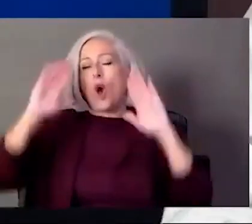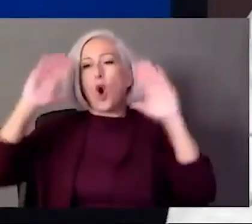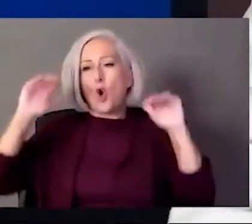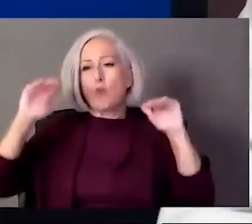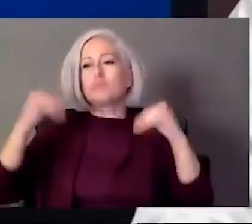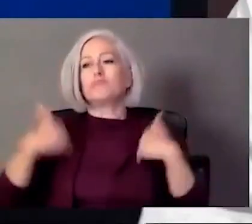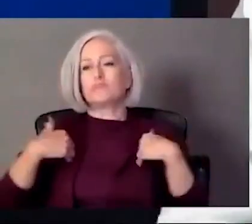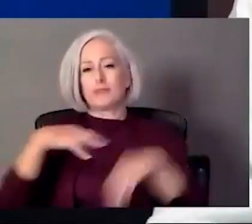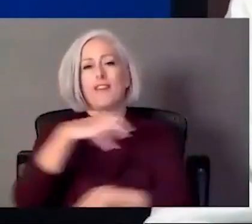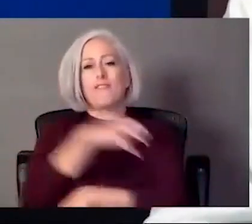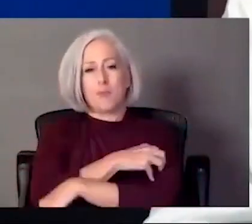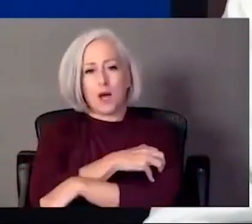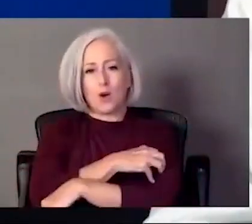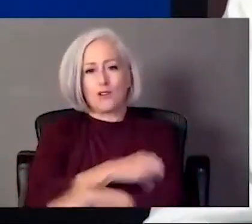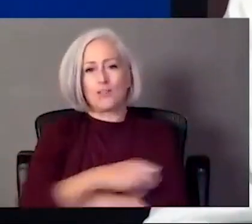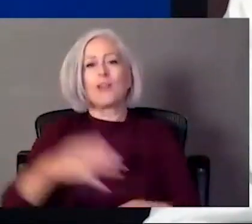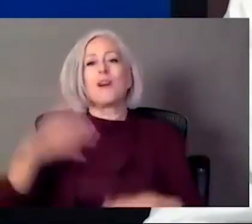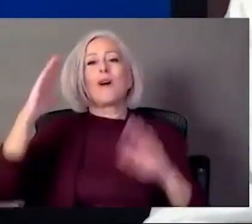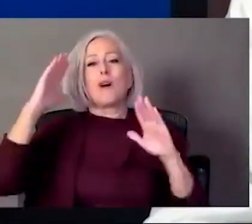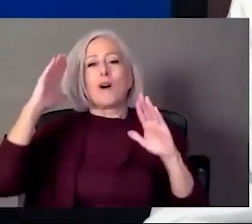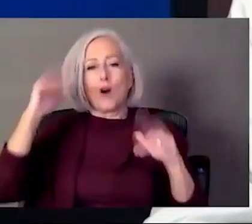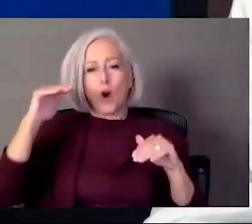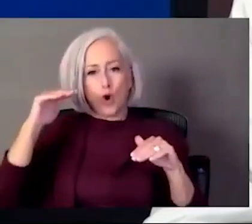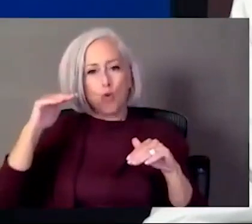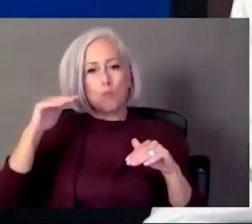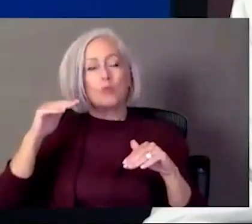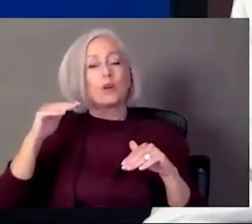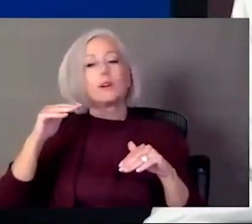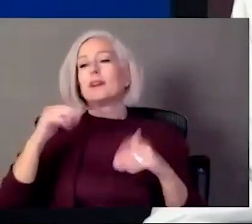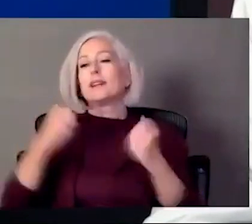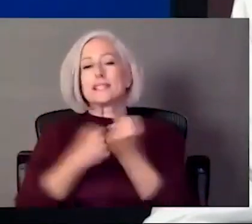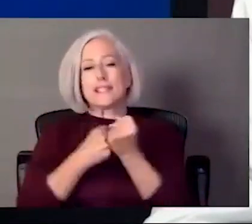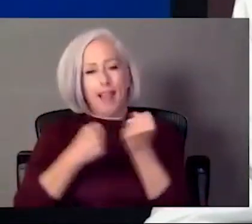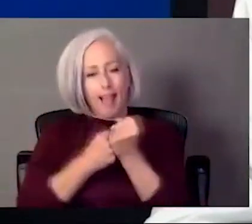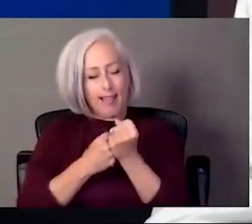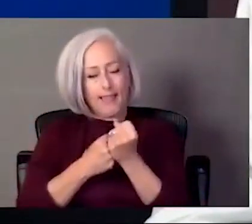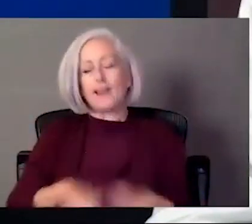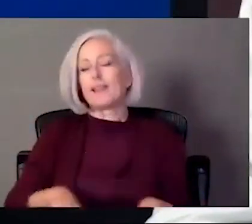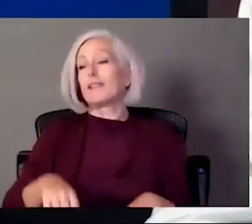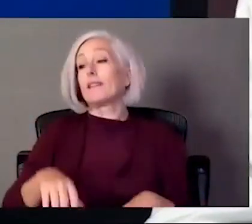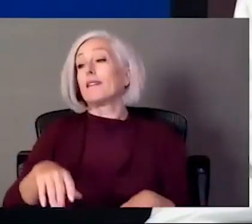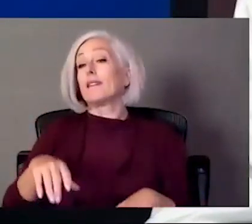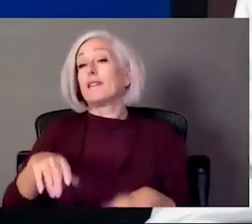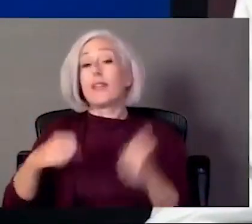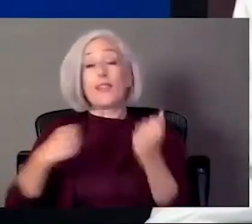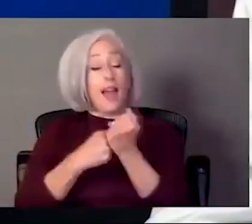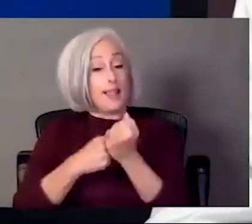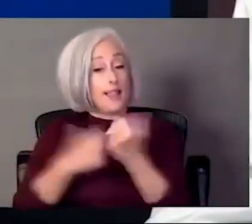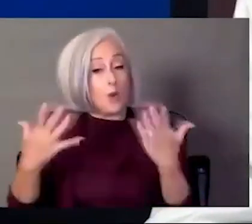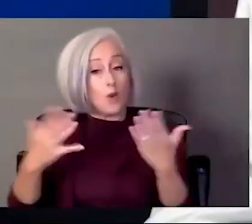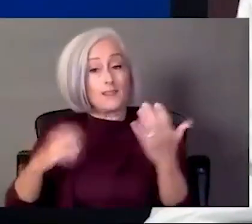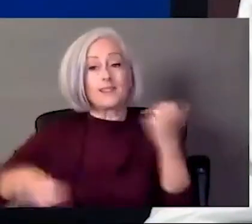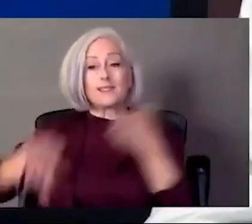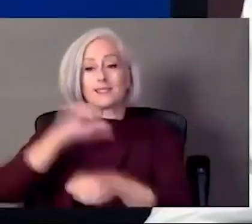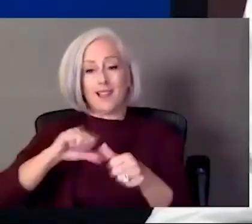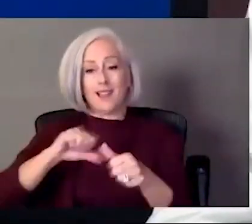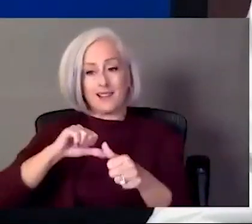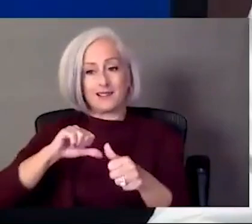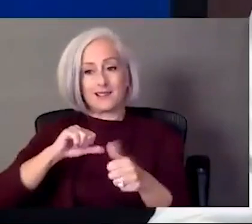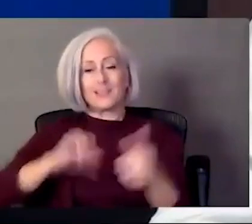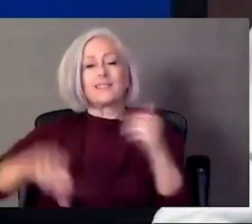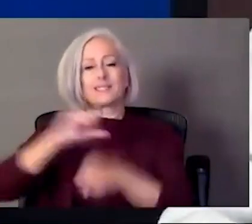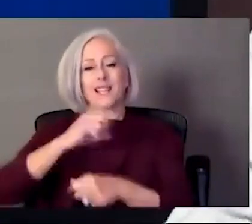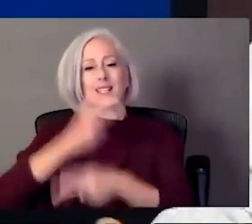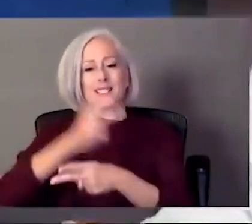ally, and that ally is science, and the science can keep you safe. We'll be back tomorrow. Jessica Lavelle will be here with